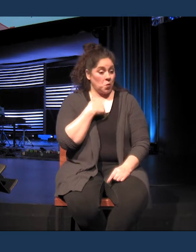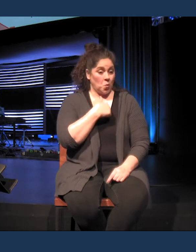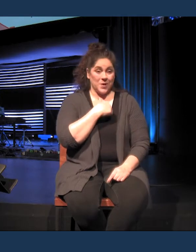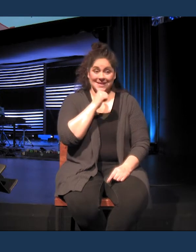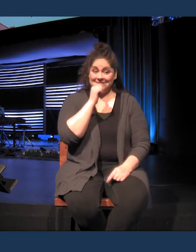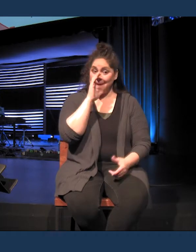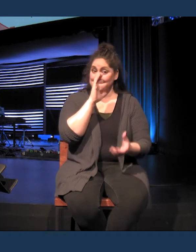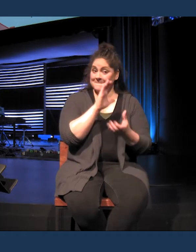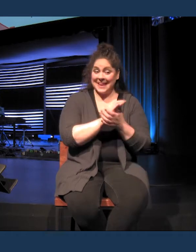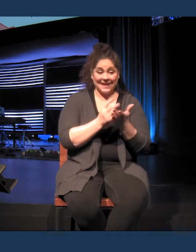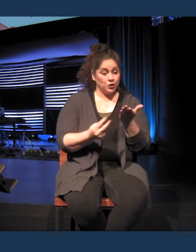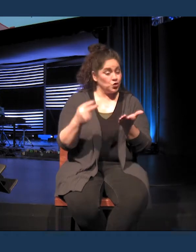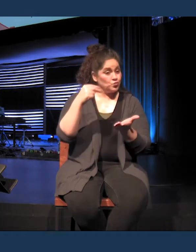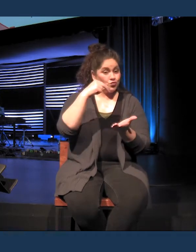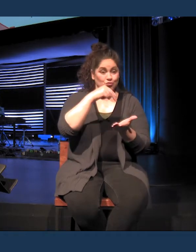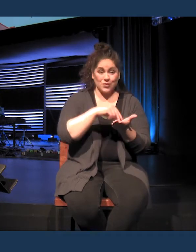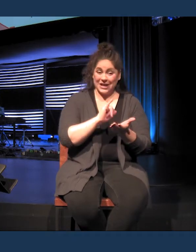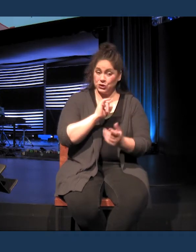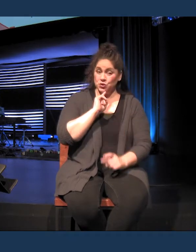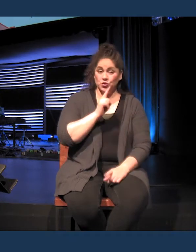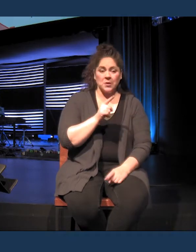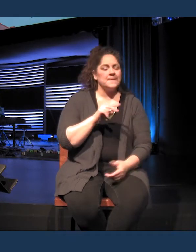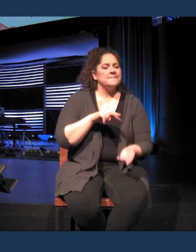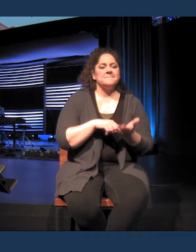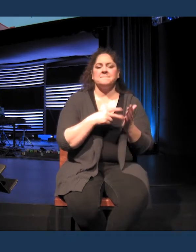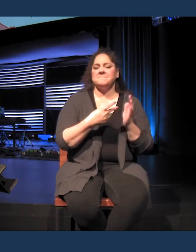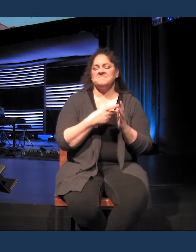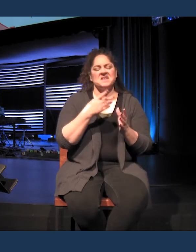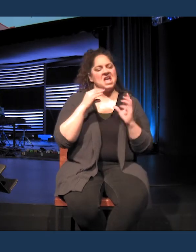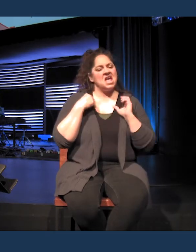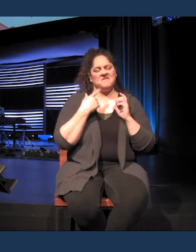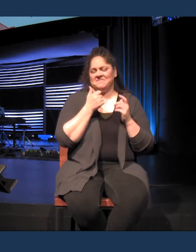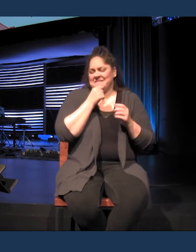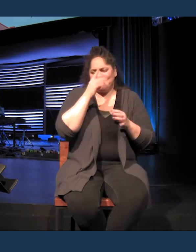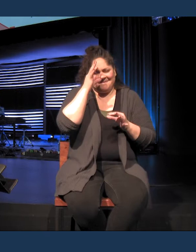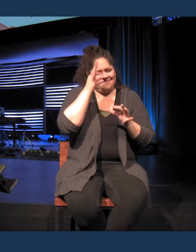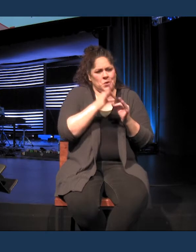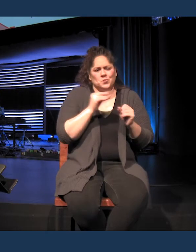the resurrection is true, faith is useless.